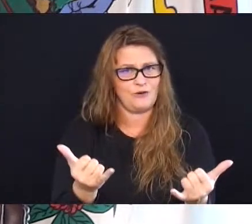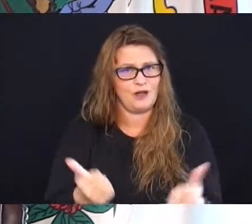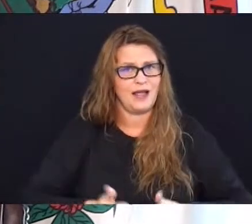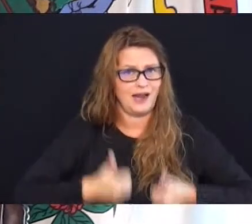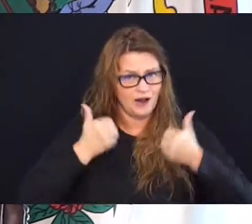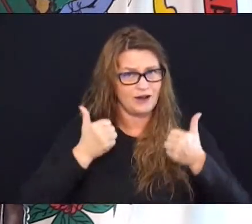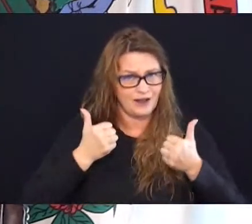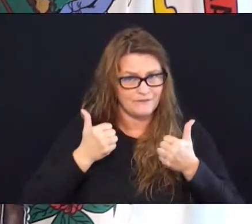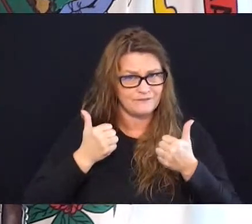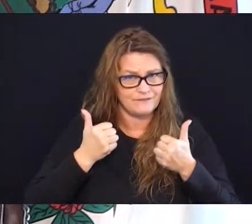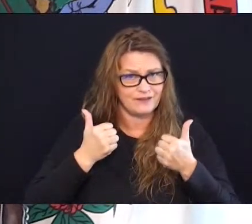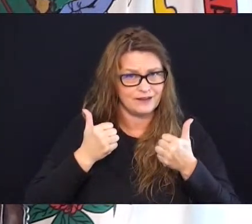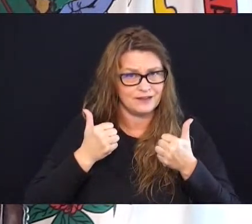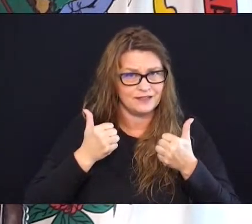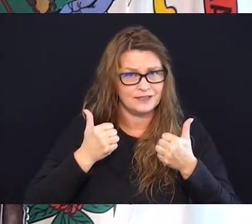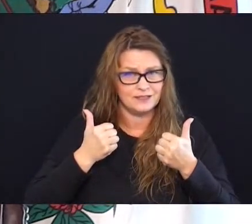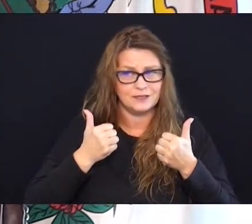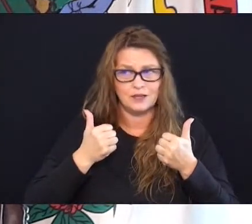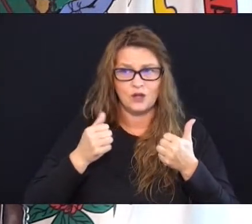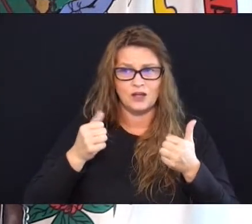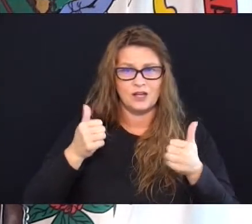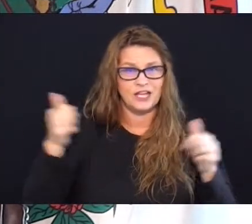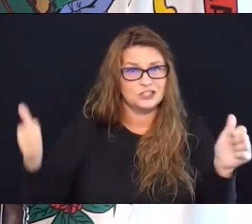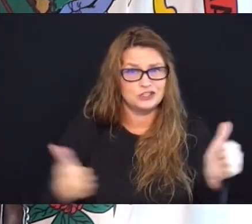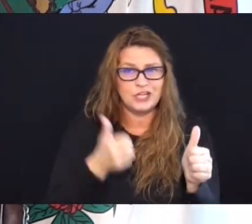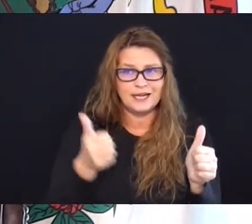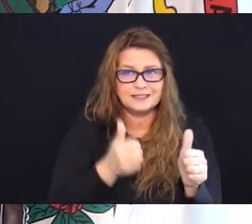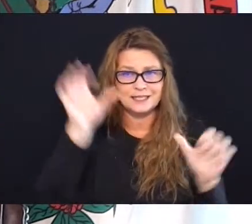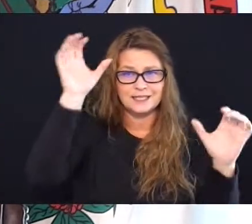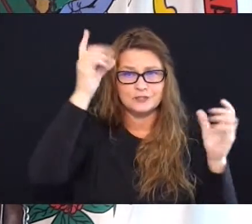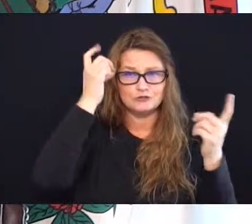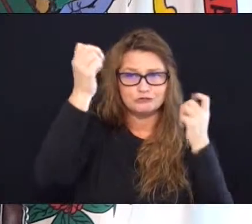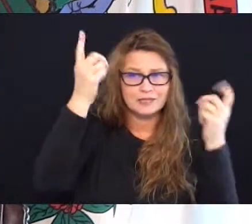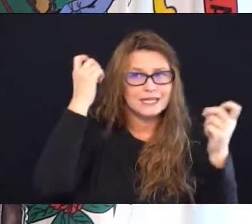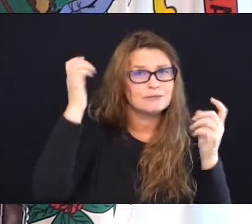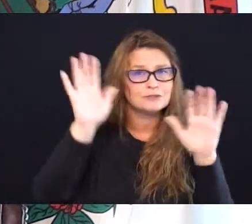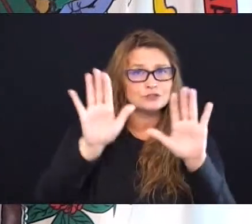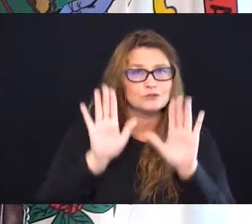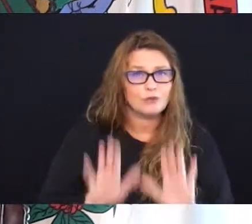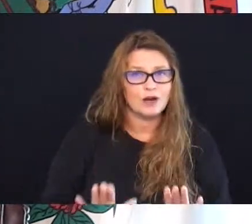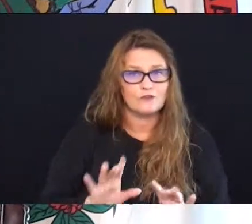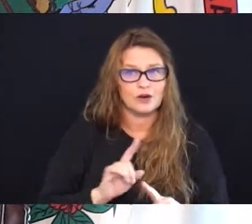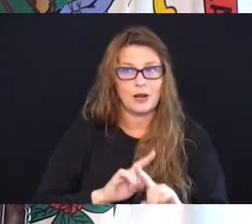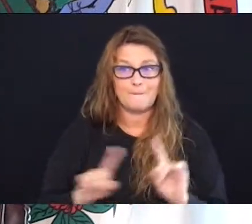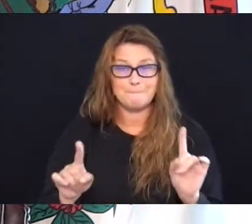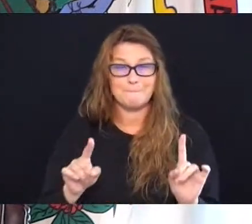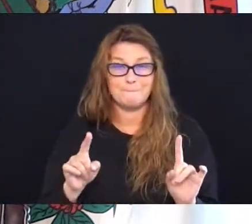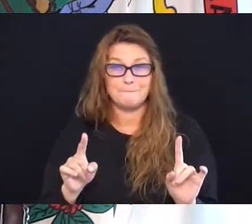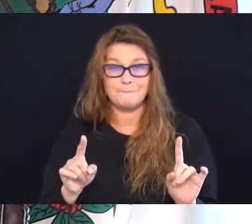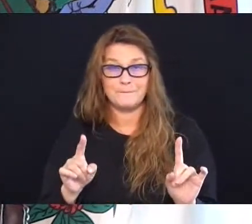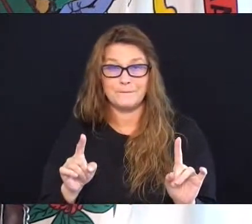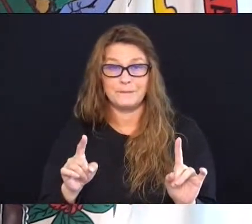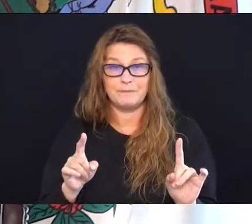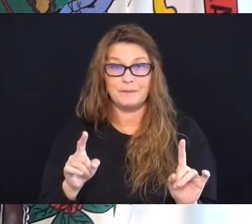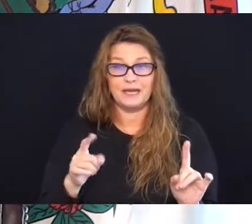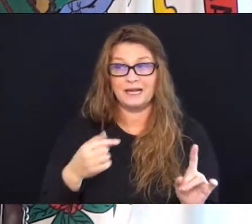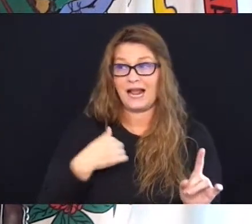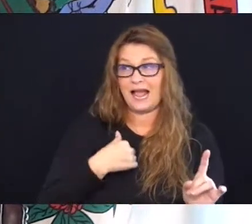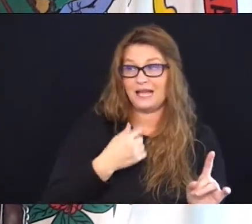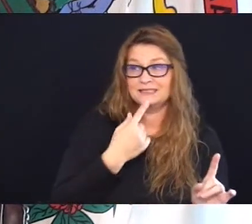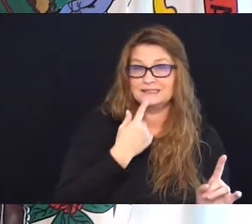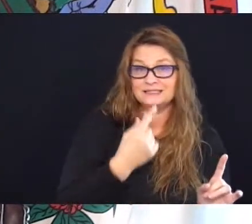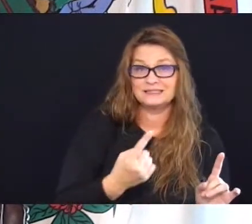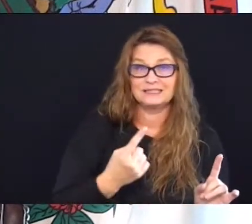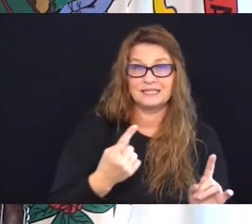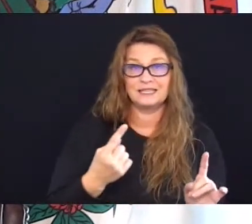life, chasing a lot of these dreams is great. I call it parsley around the edges of the plate.